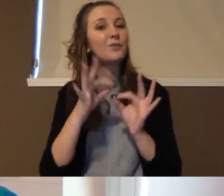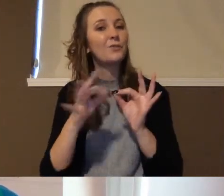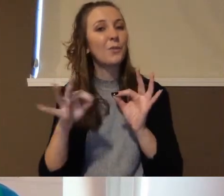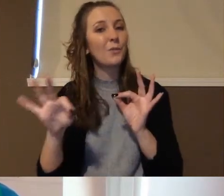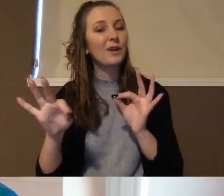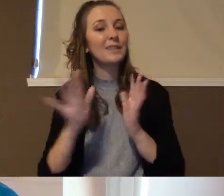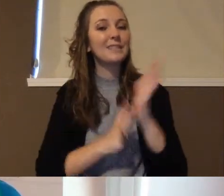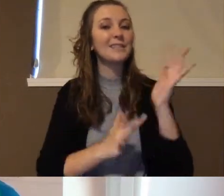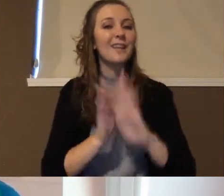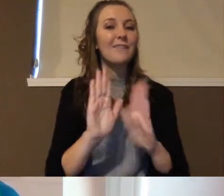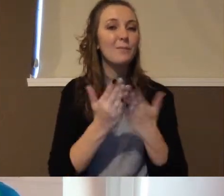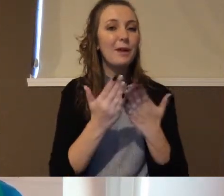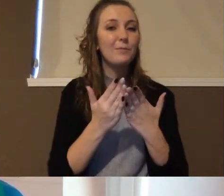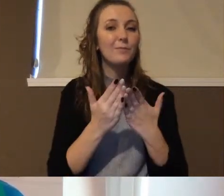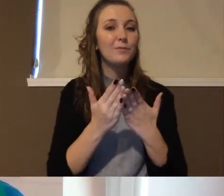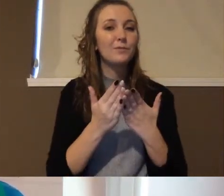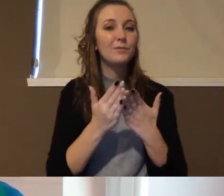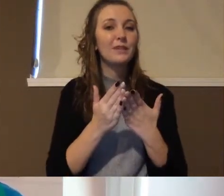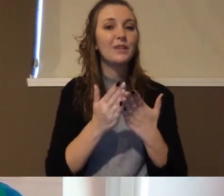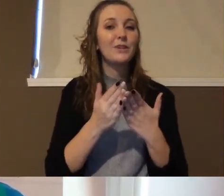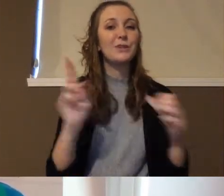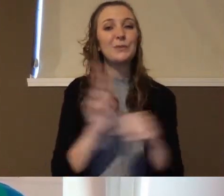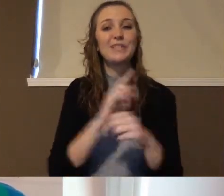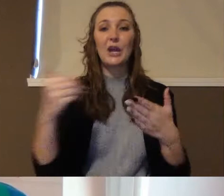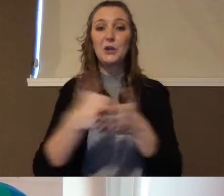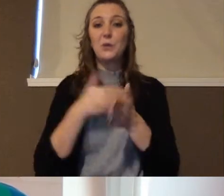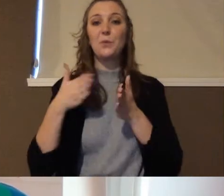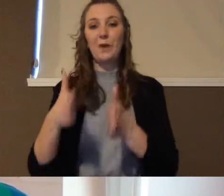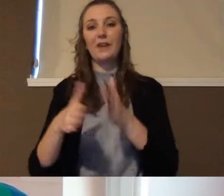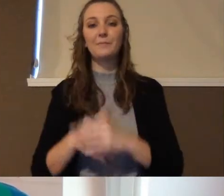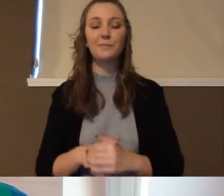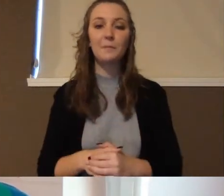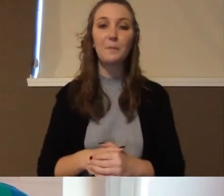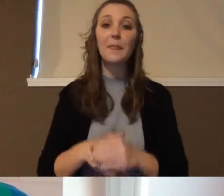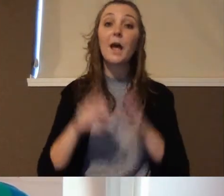way. Someone who has helped you